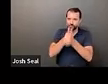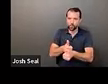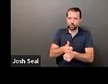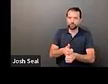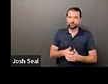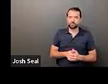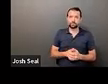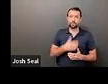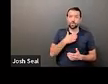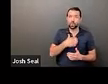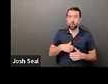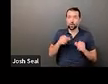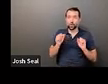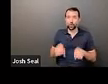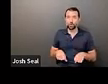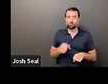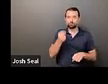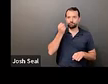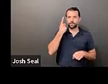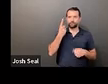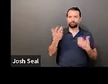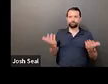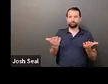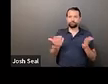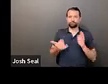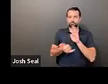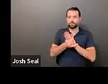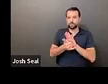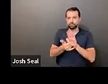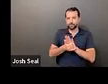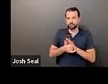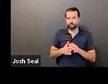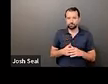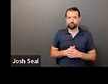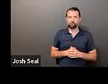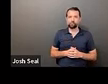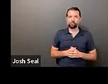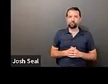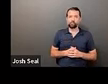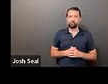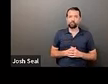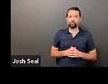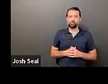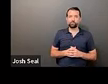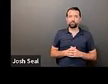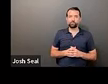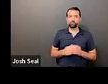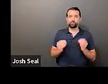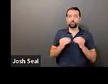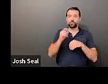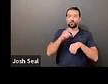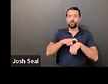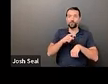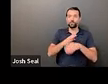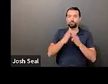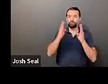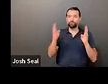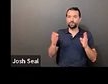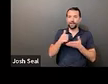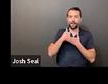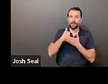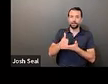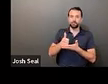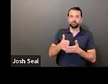why, right? I mean, it's regulatory. But these are just some more timelines to just help you have this right at